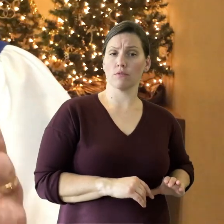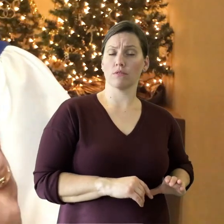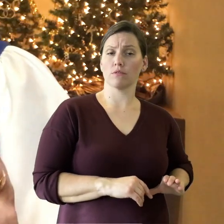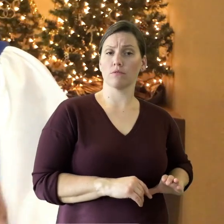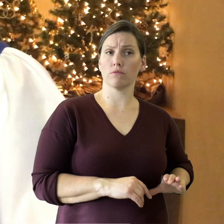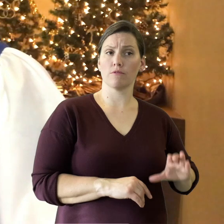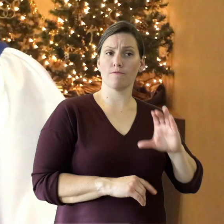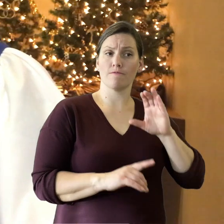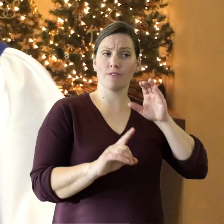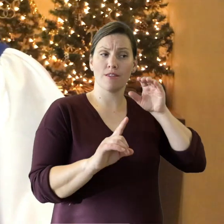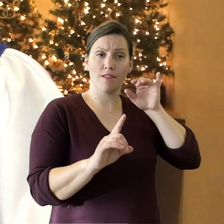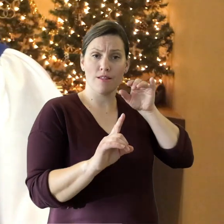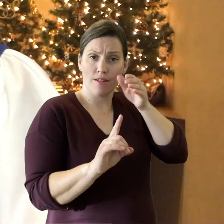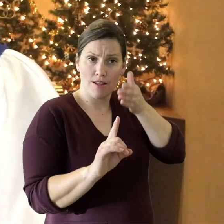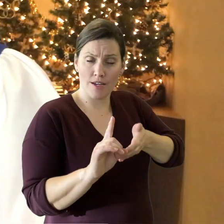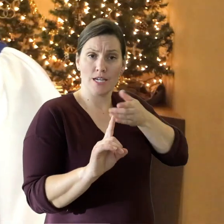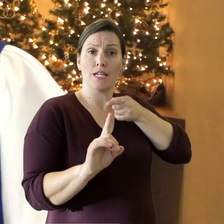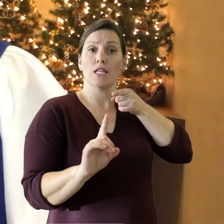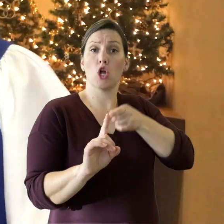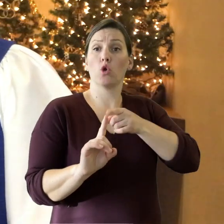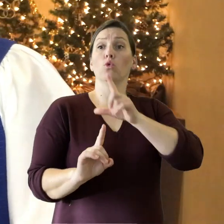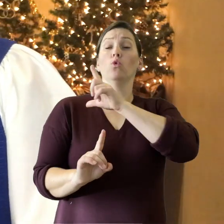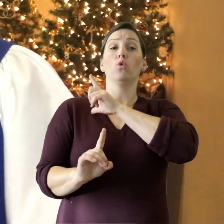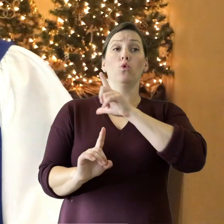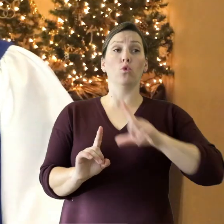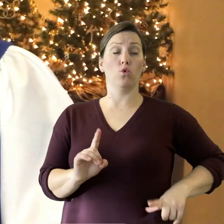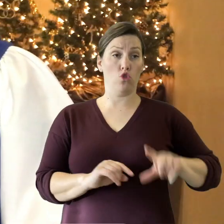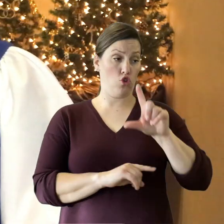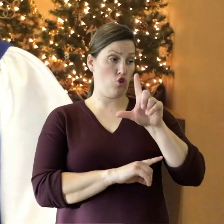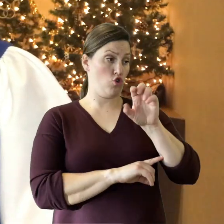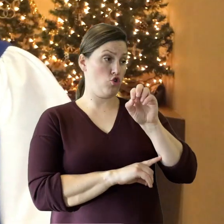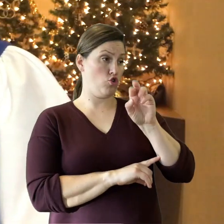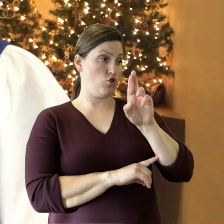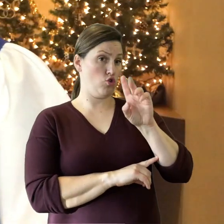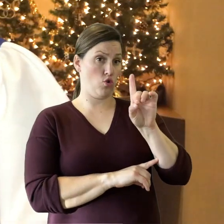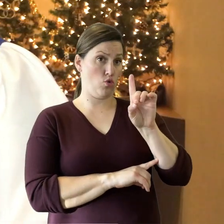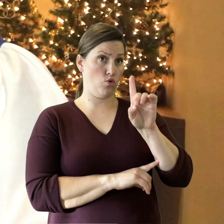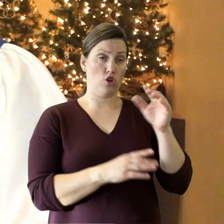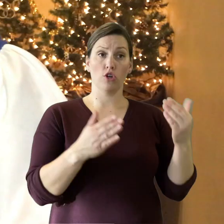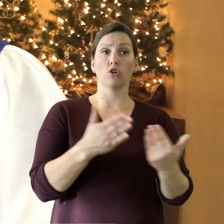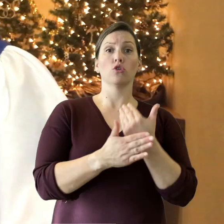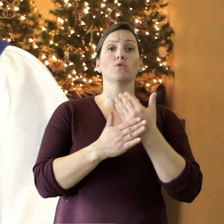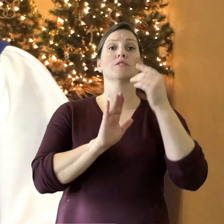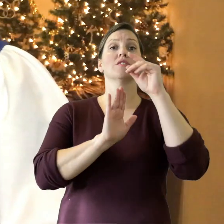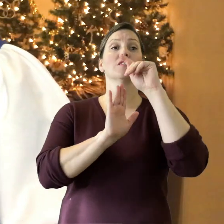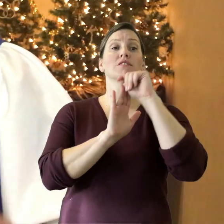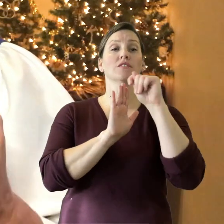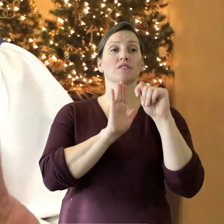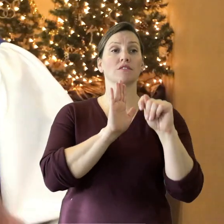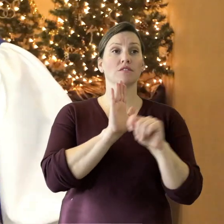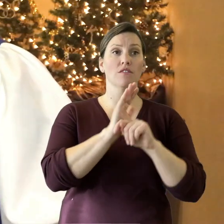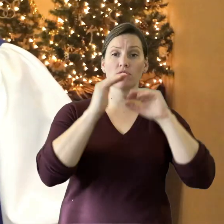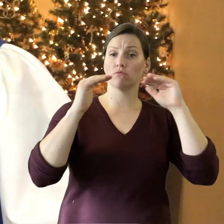is Lord. The word Lord in the New Testament